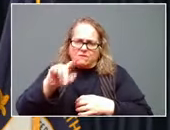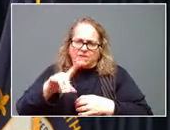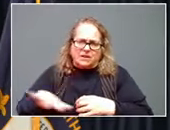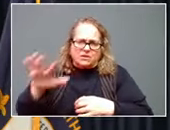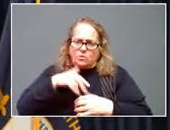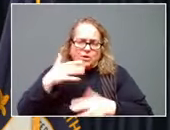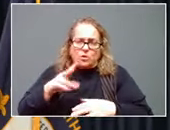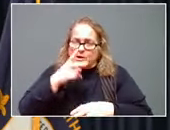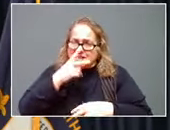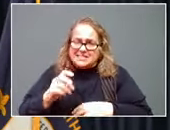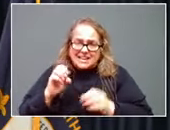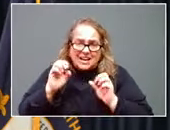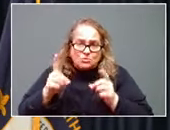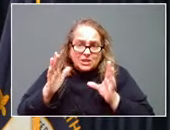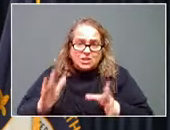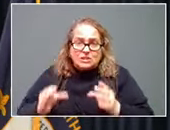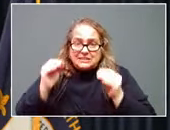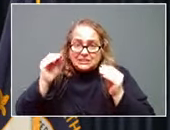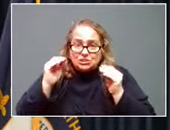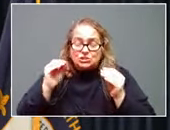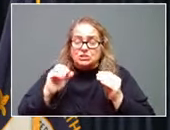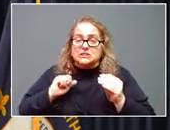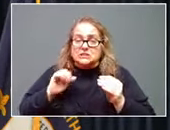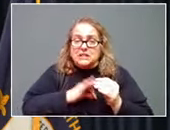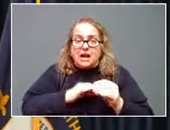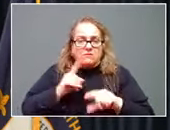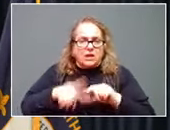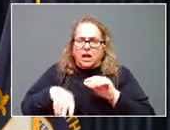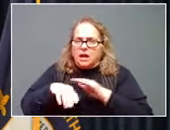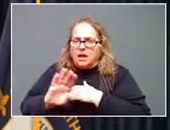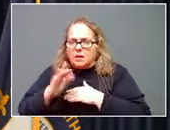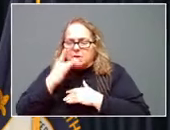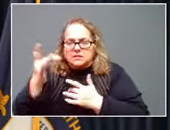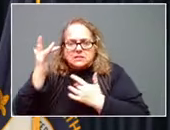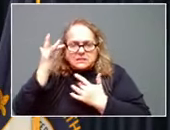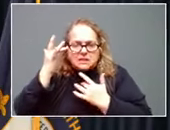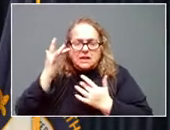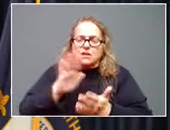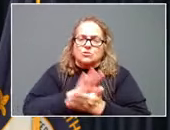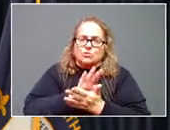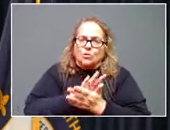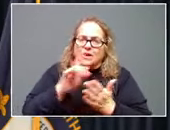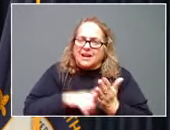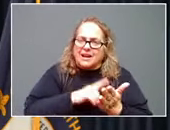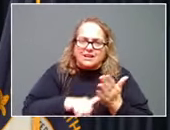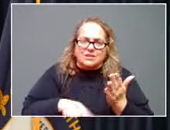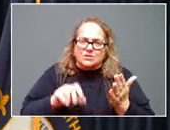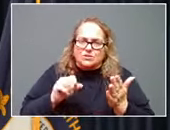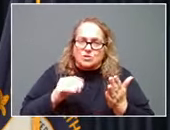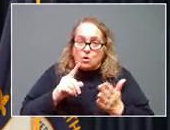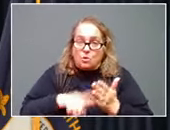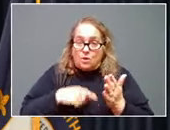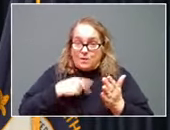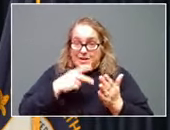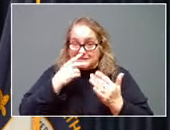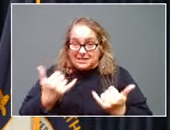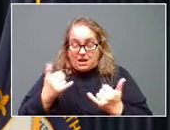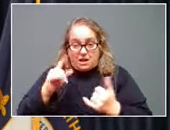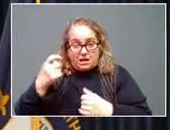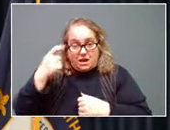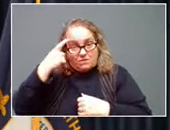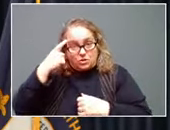staff, not able to come in and thus having school canceled. So what we're seeing right now is government isn't doing